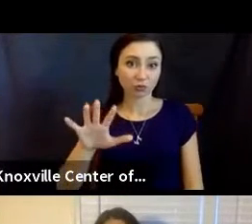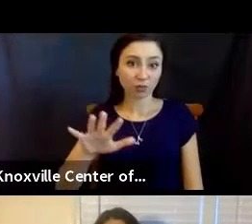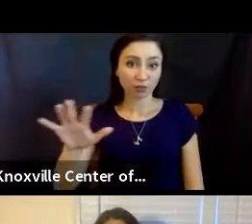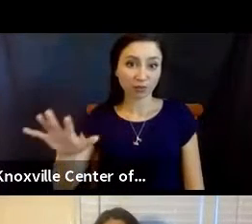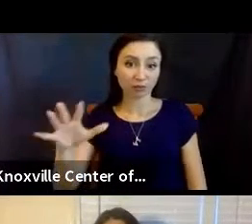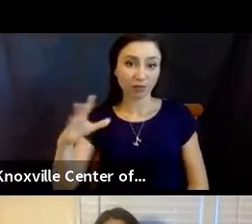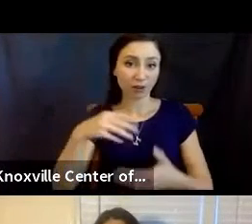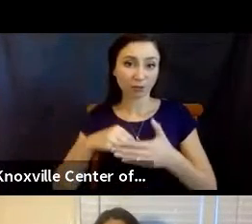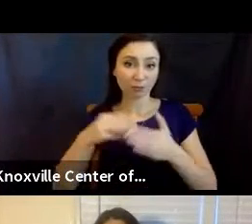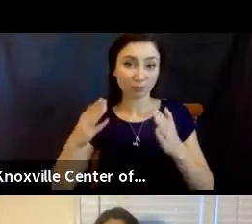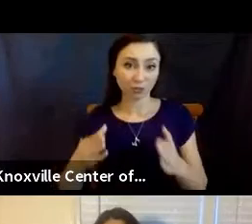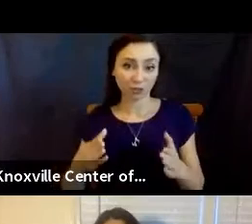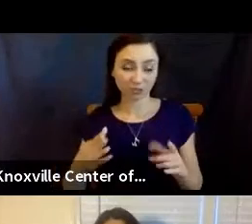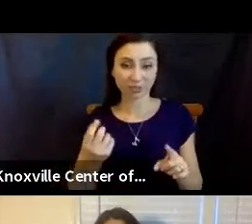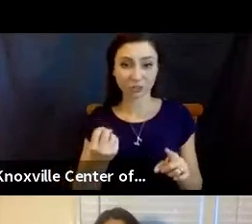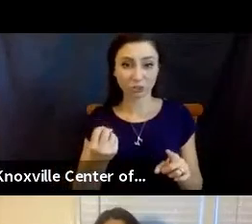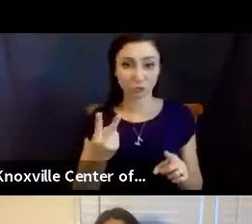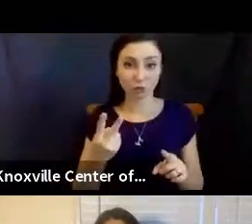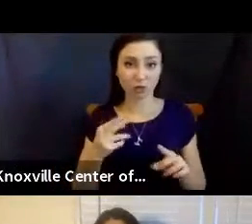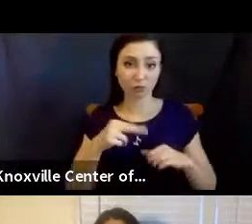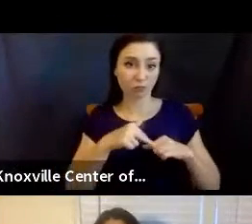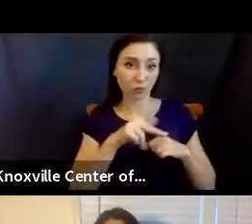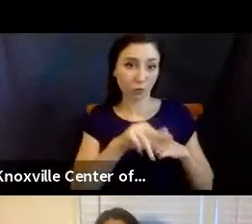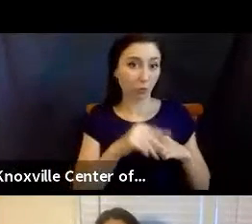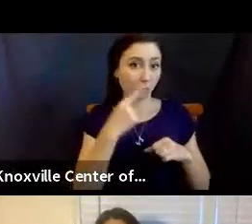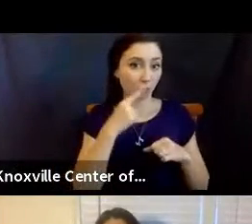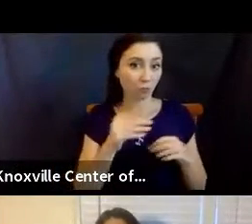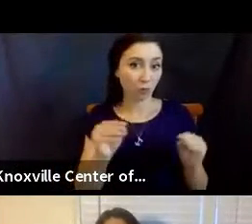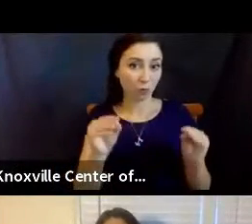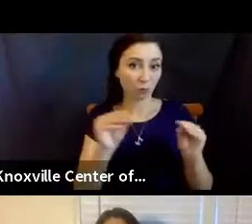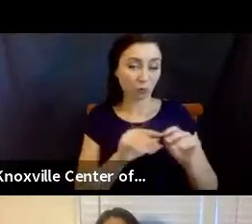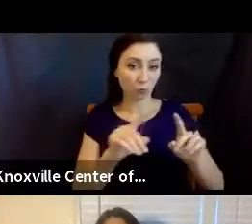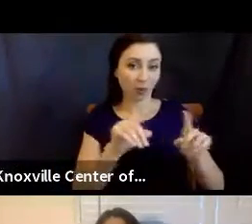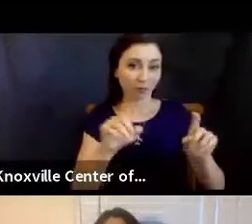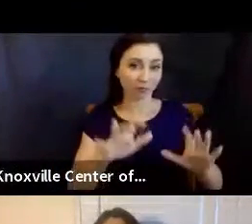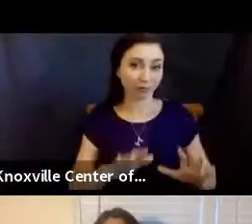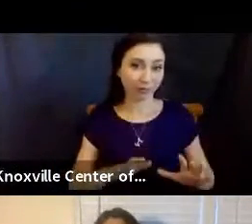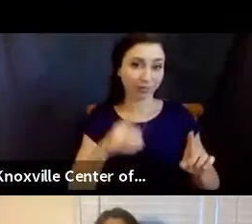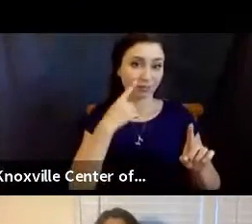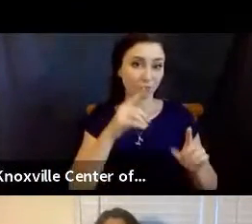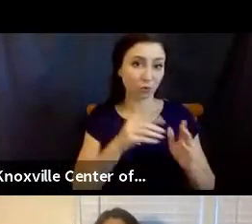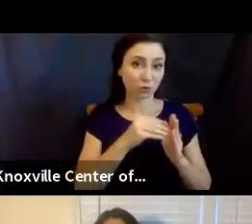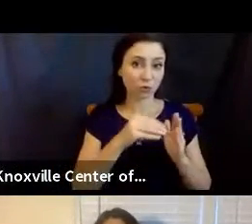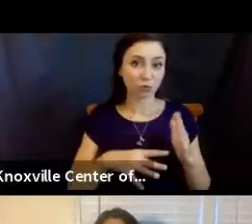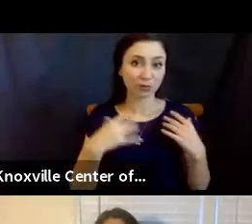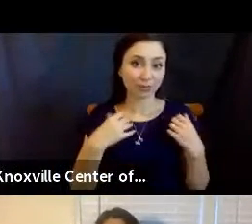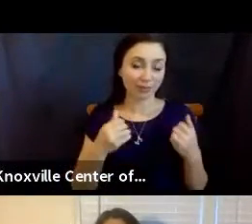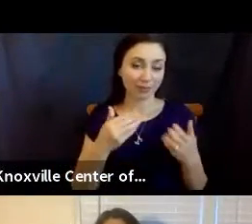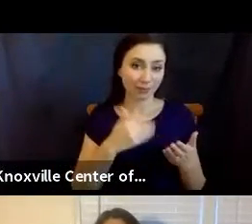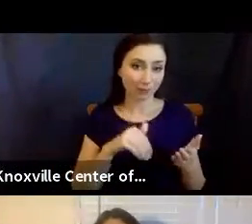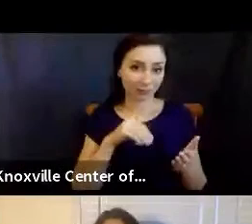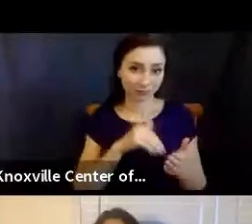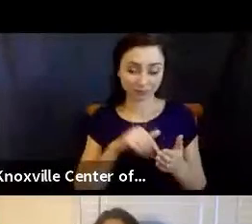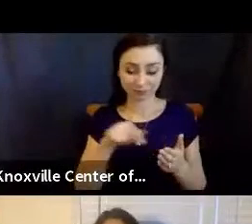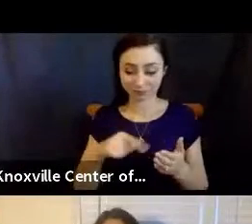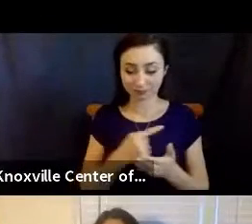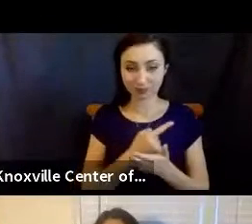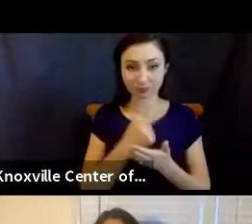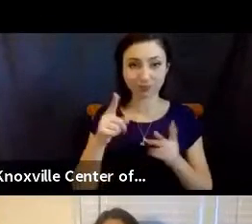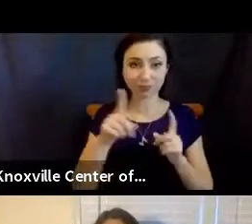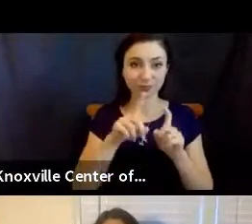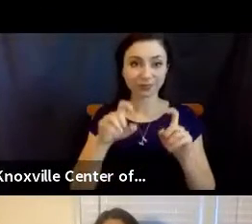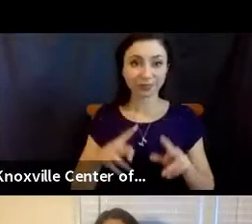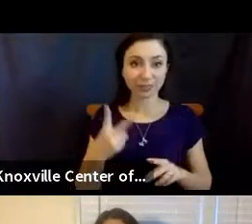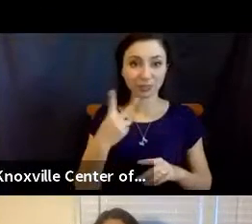455 participants, 12 were referred for further diagnostic testing at the Student Health Center. This week, we are testing